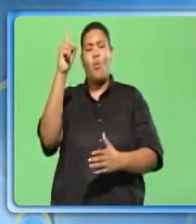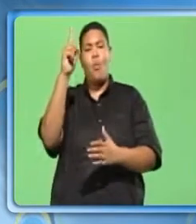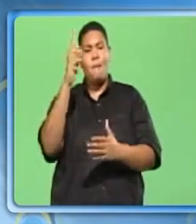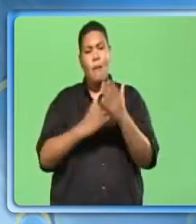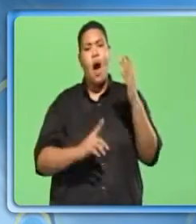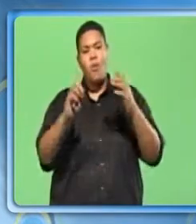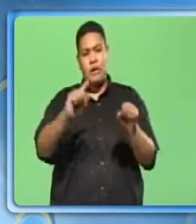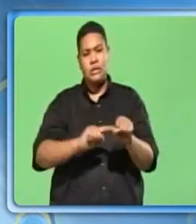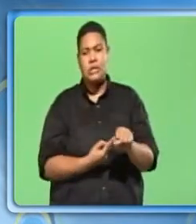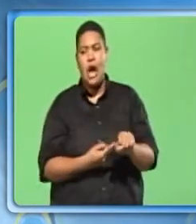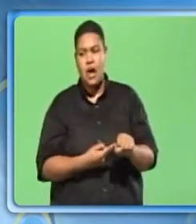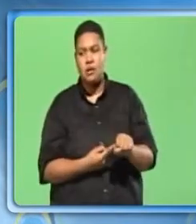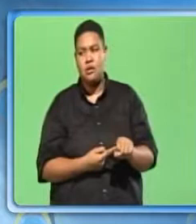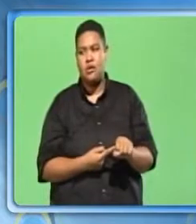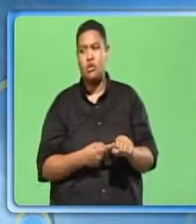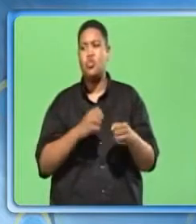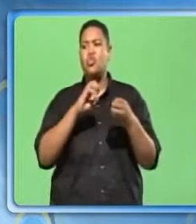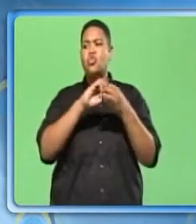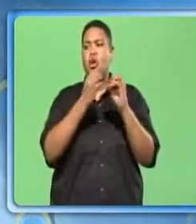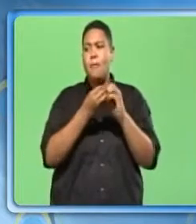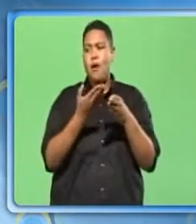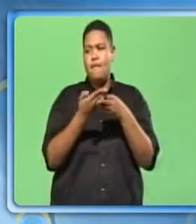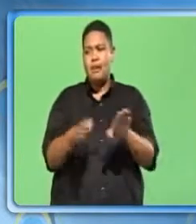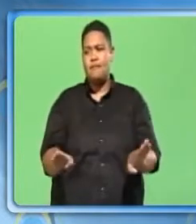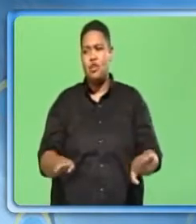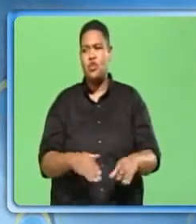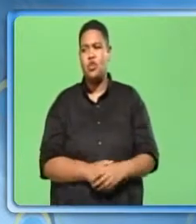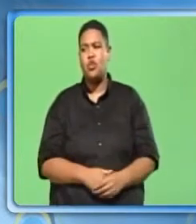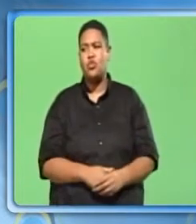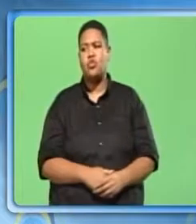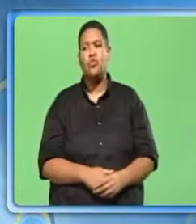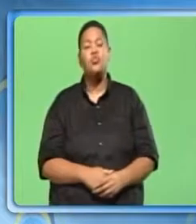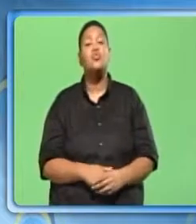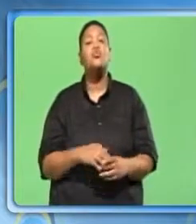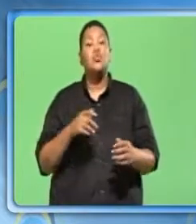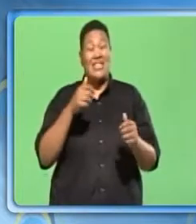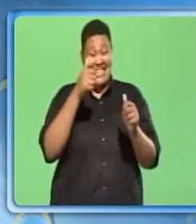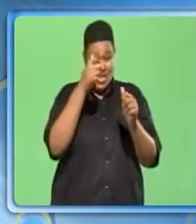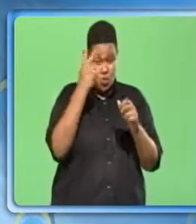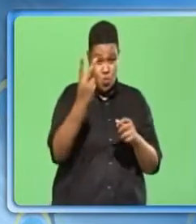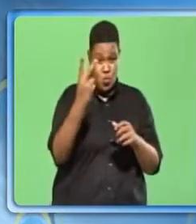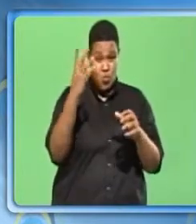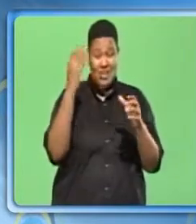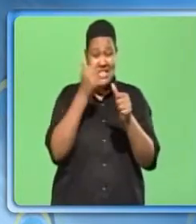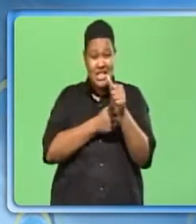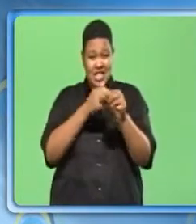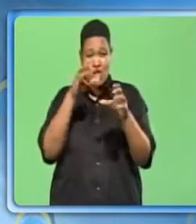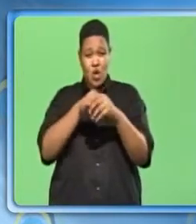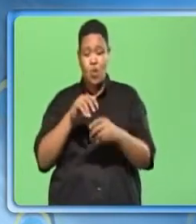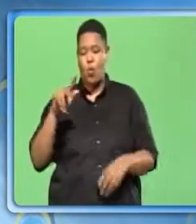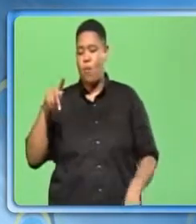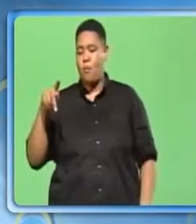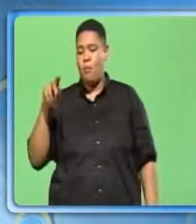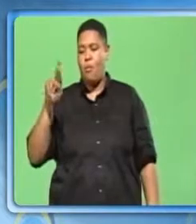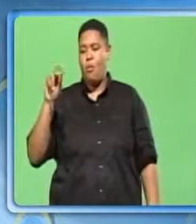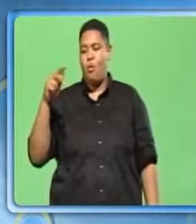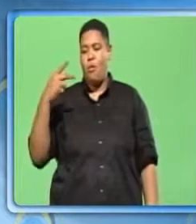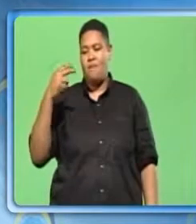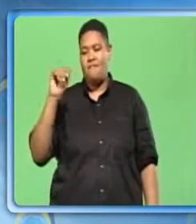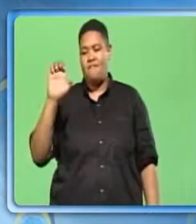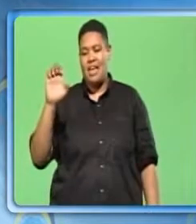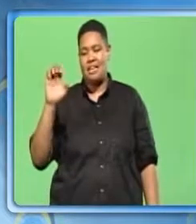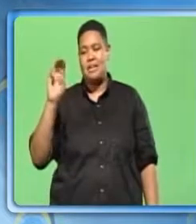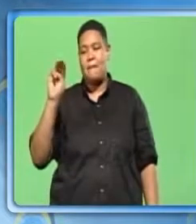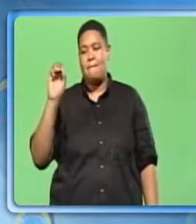begins. Number of divisions, 2, each including prophase, metaphase,